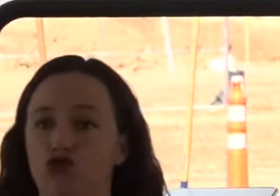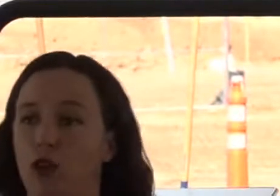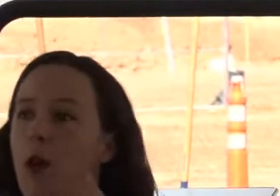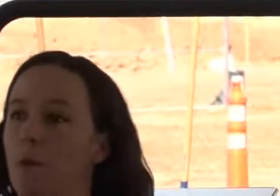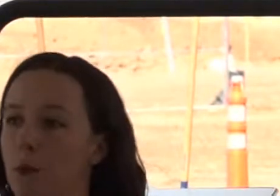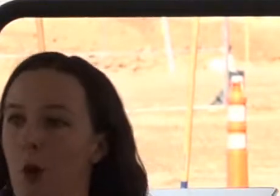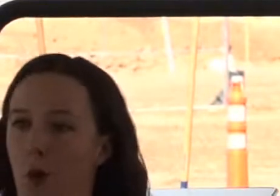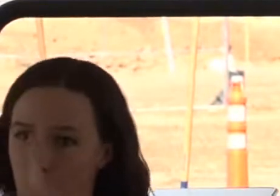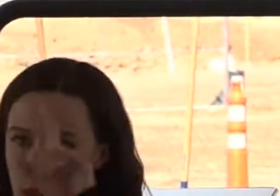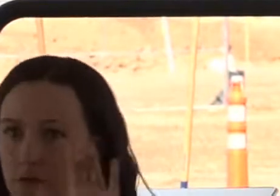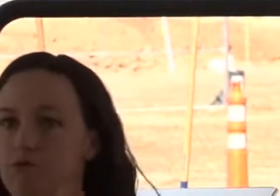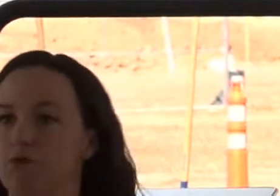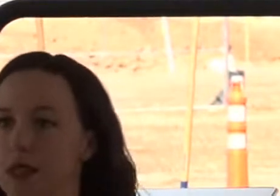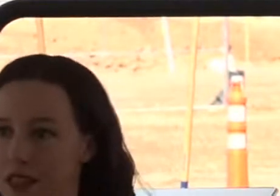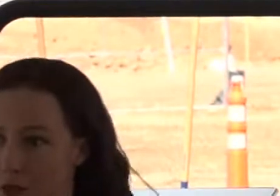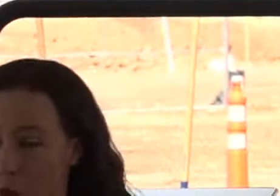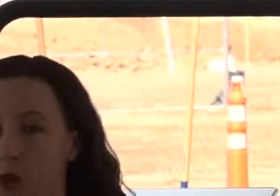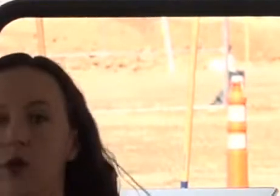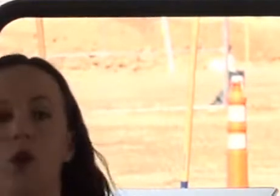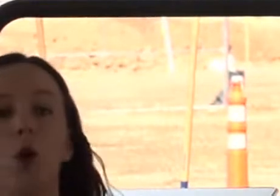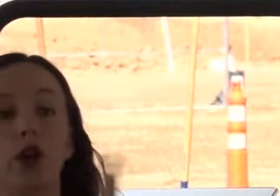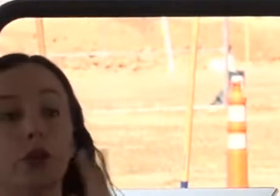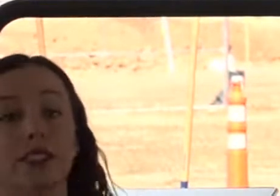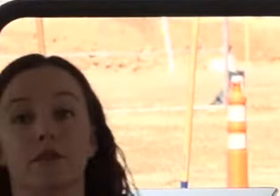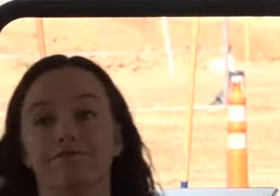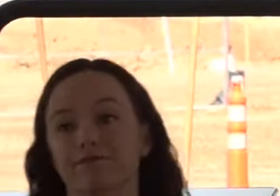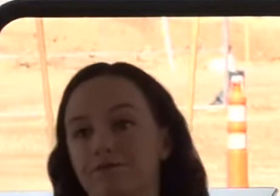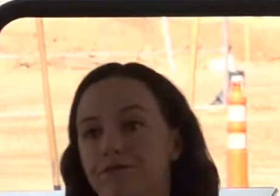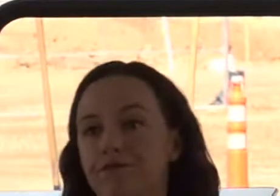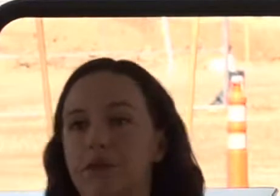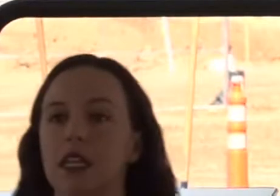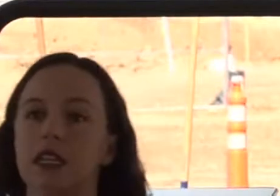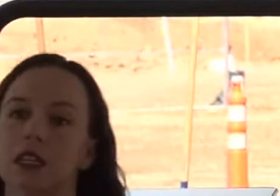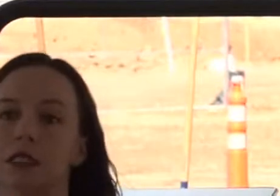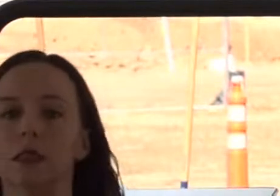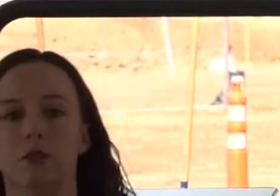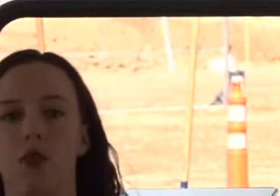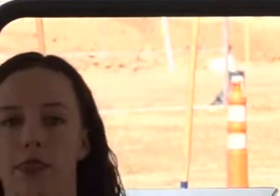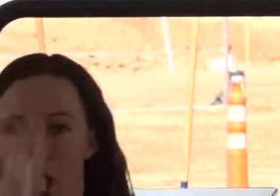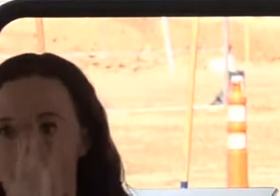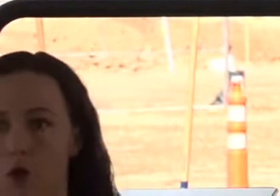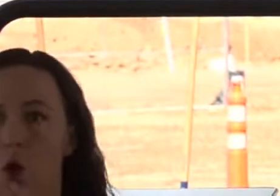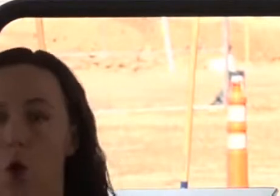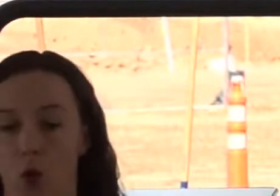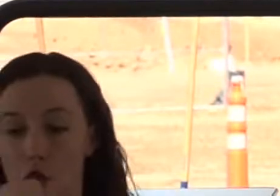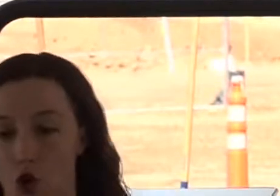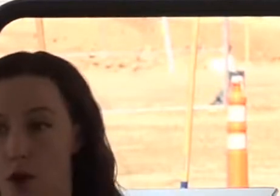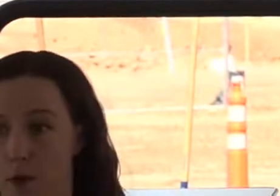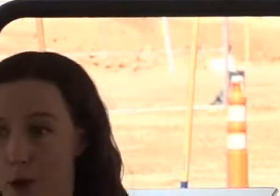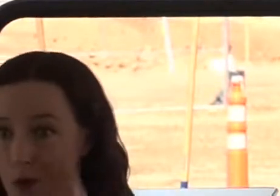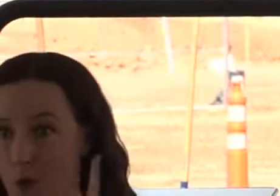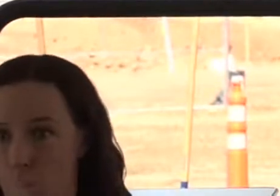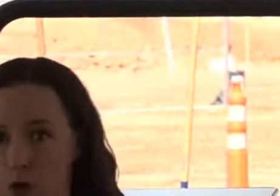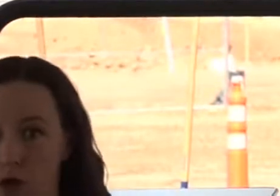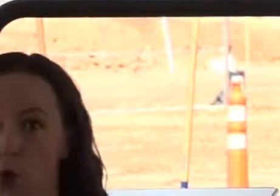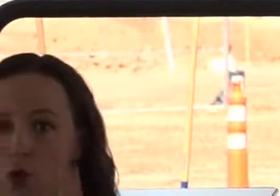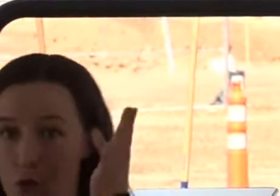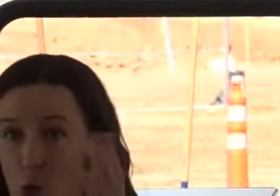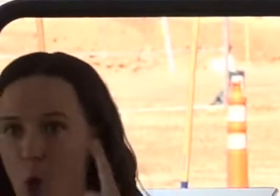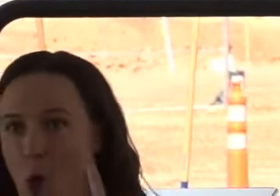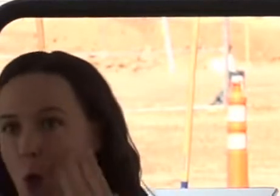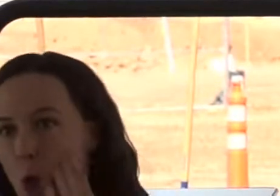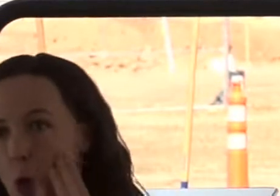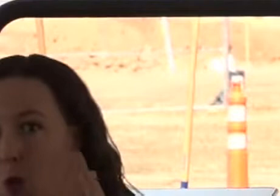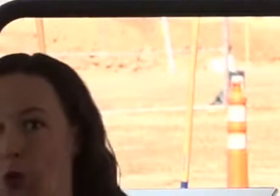you. What you're seeing behind us, I think, is a demonstration of that belief. We are building for your future. We know that you're going to come here and